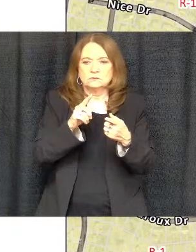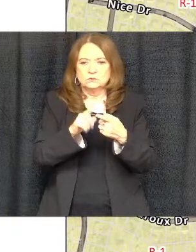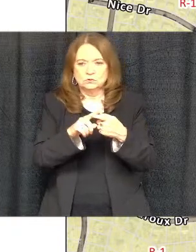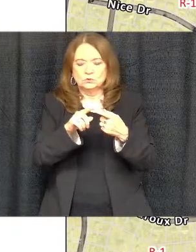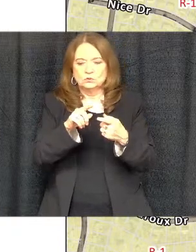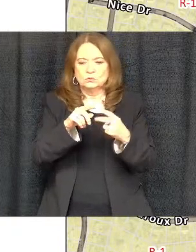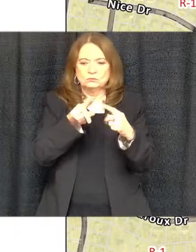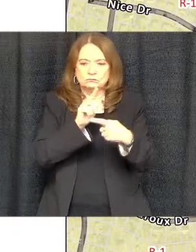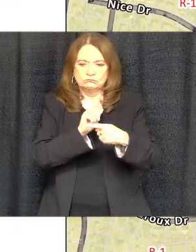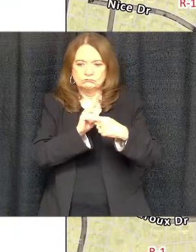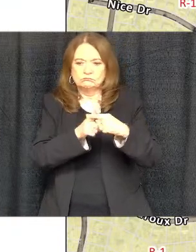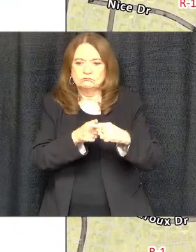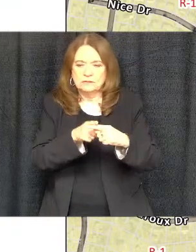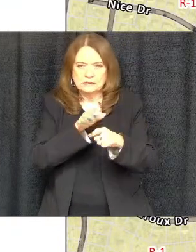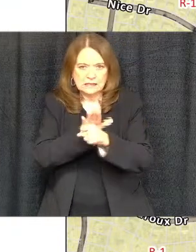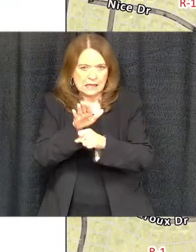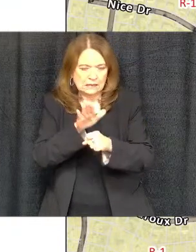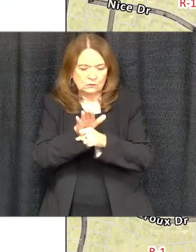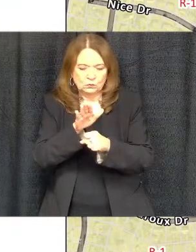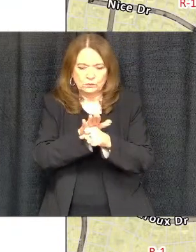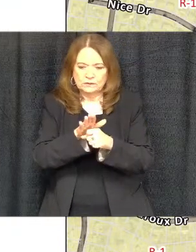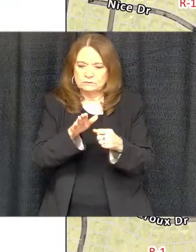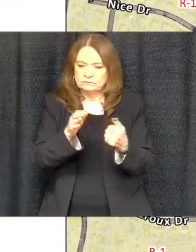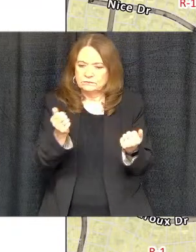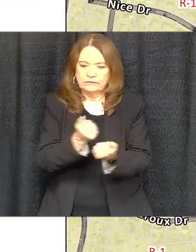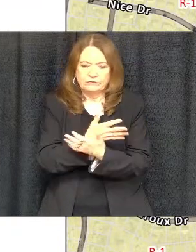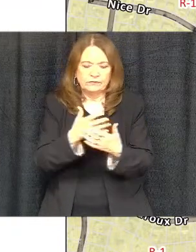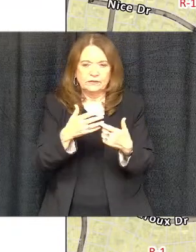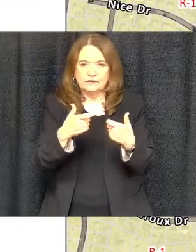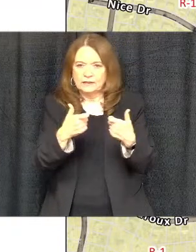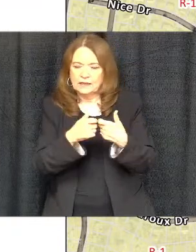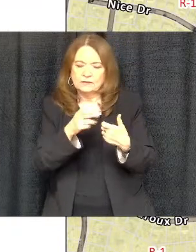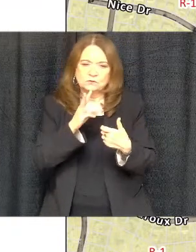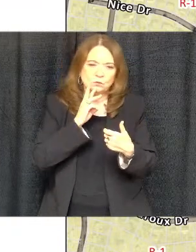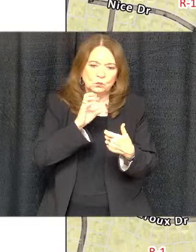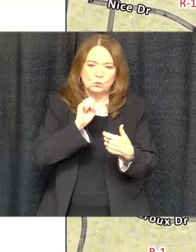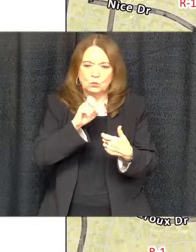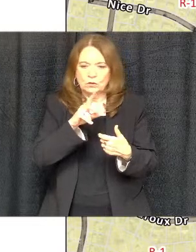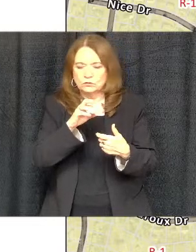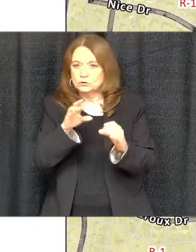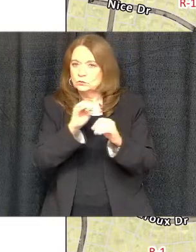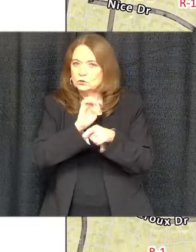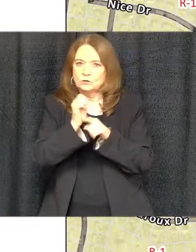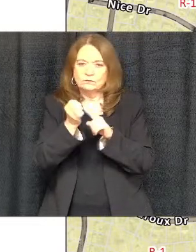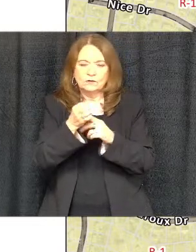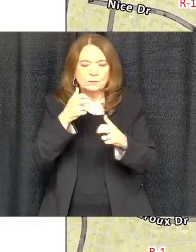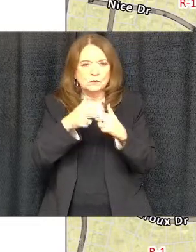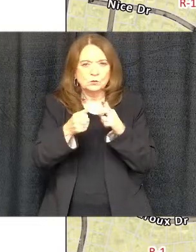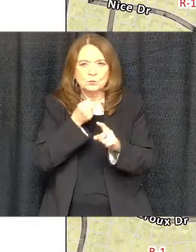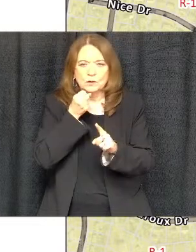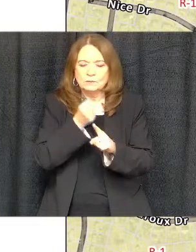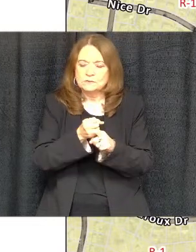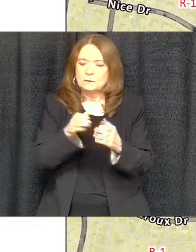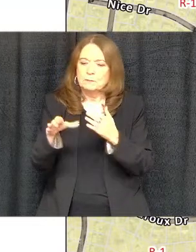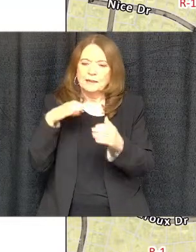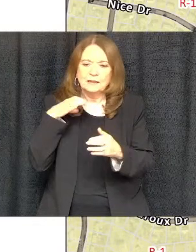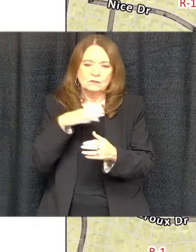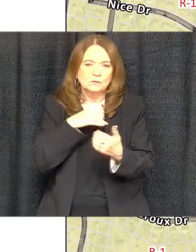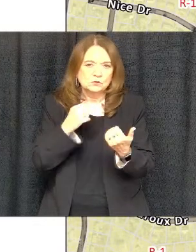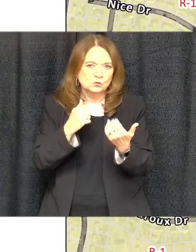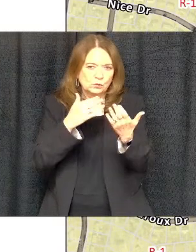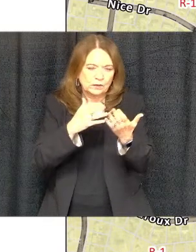intersection, and adequate infrastructure serves the site, and no adverse environmental issues were identified, and the Planning Commission also recommends